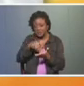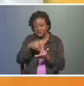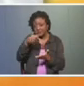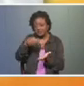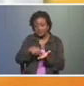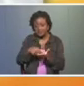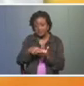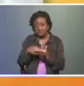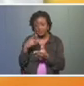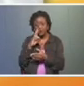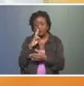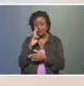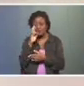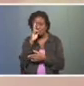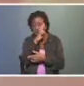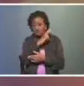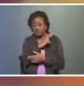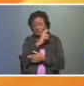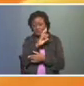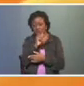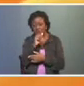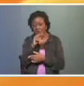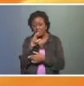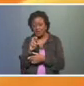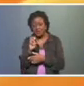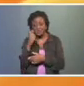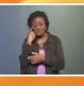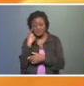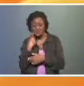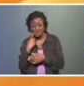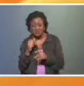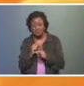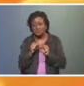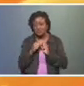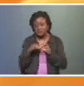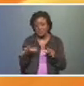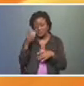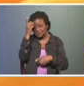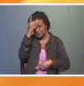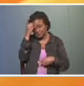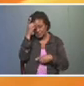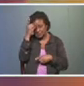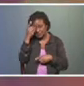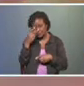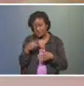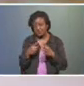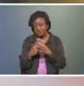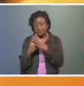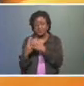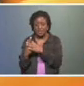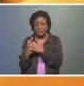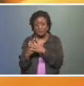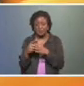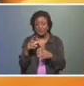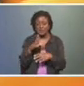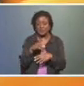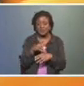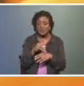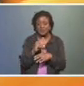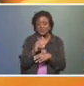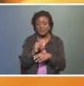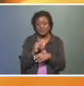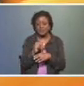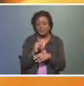disease has popped up on the global scene that has caught the attention of health officials. Donovanosis is a bacterial